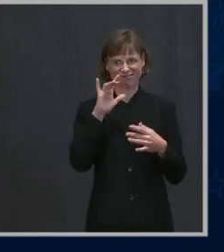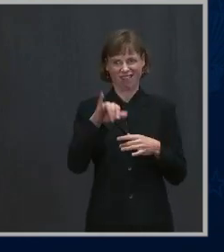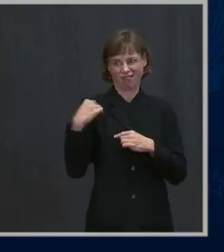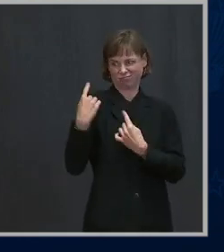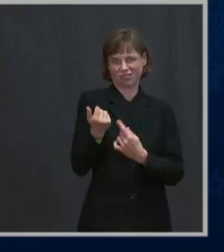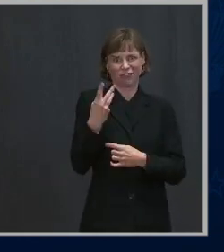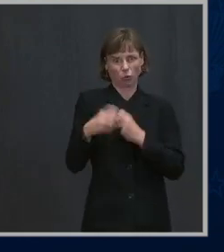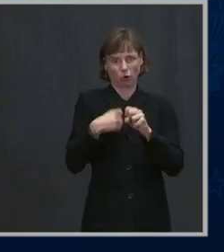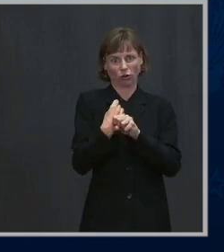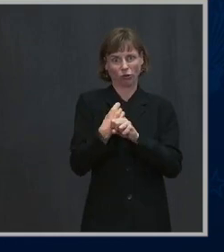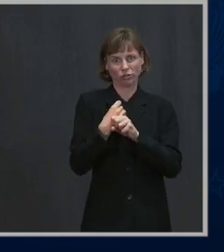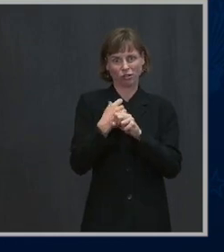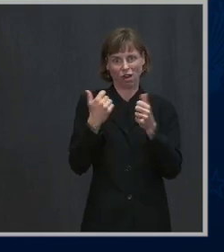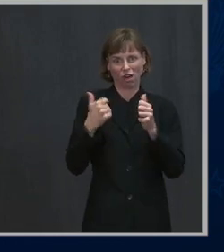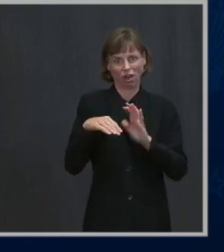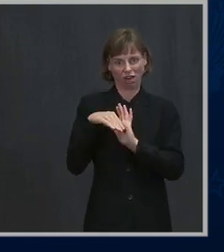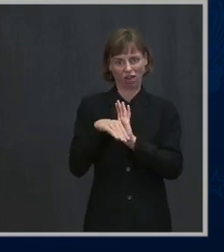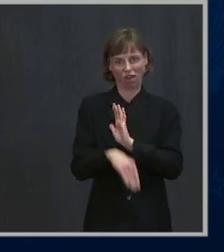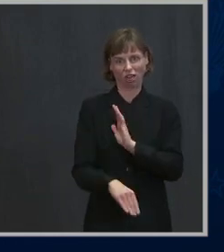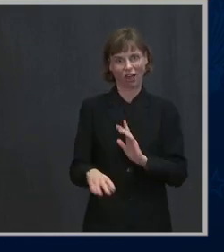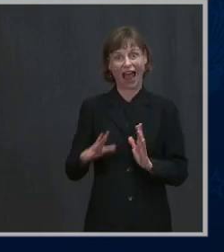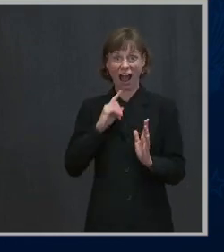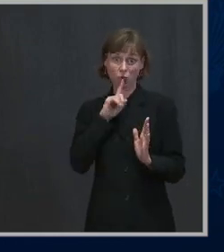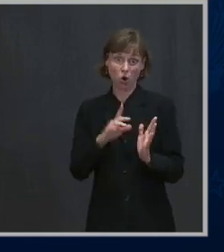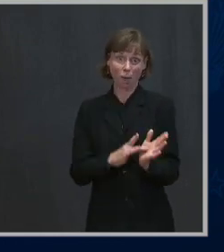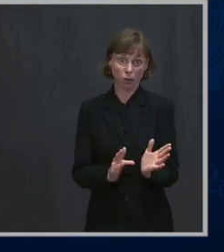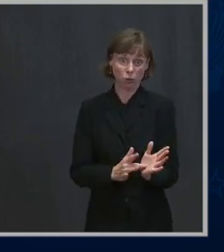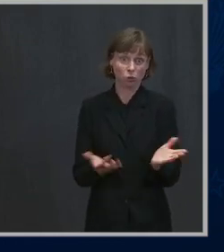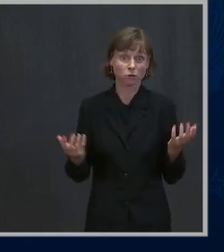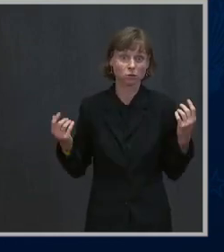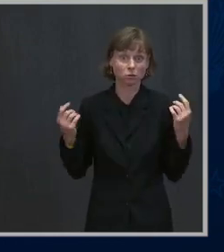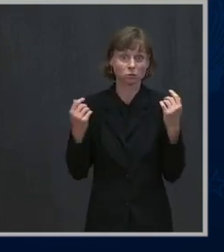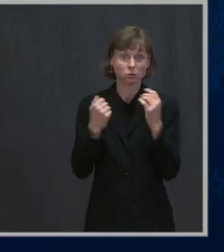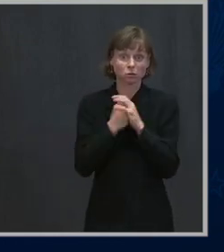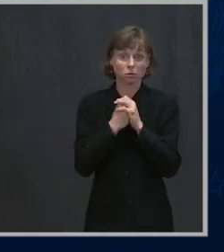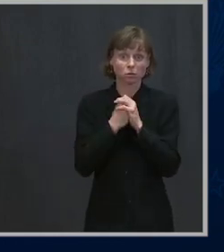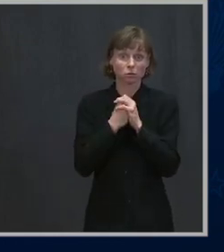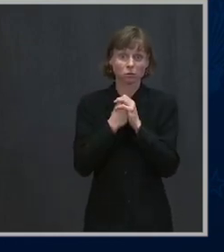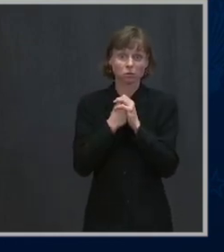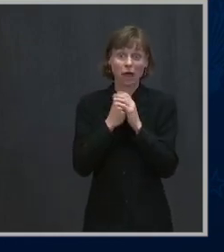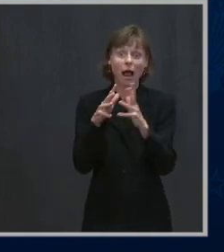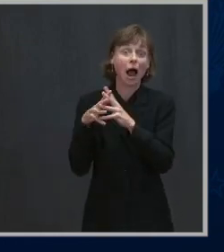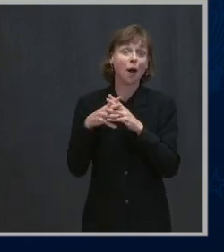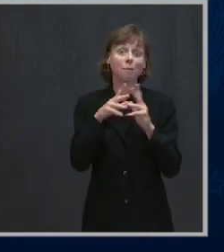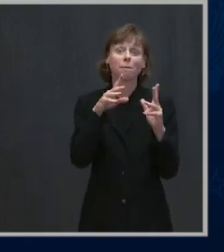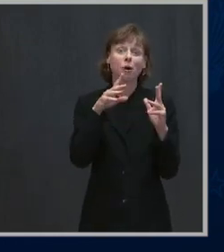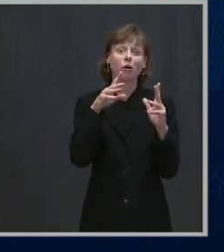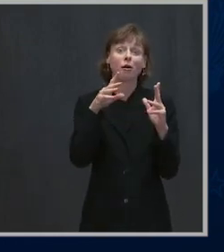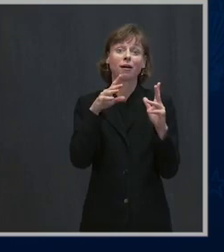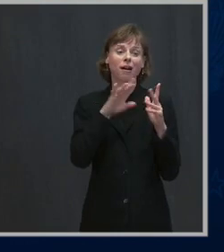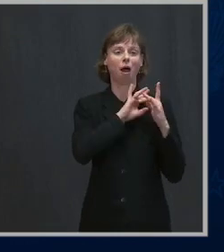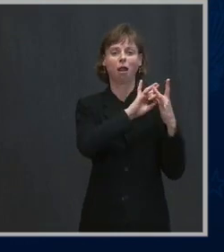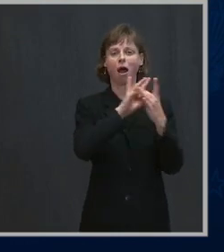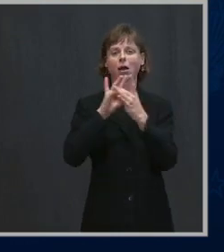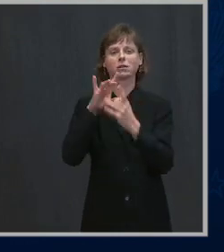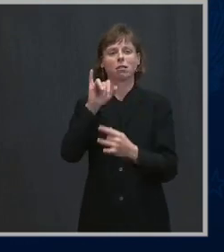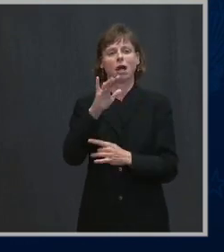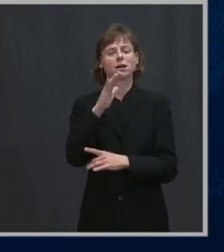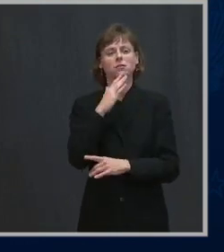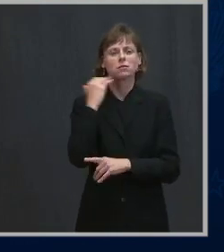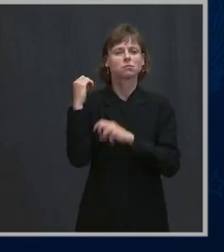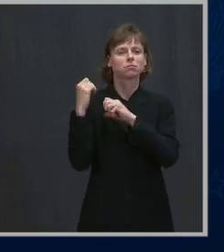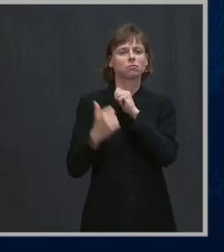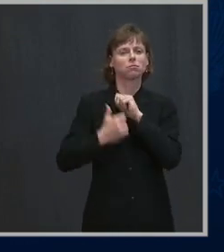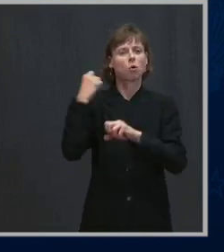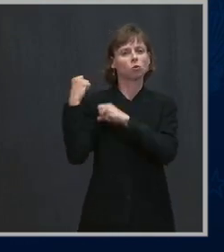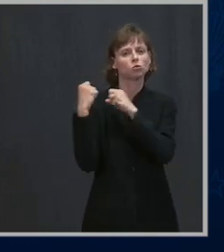argue abuse american alliances are our greatest asset and leading with